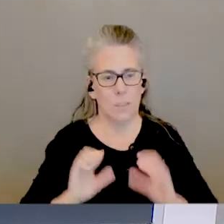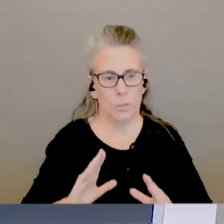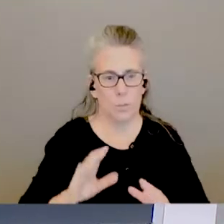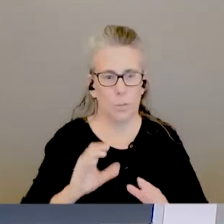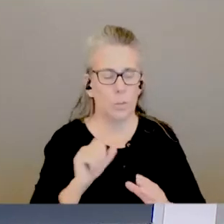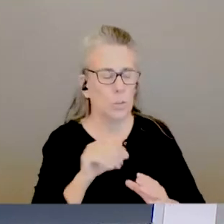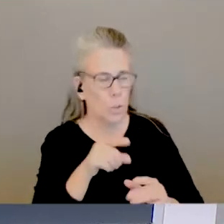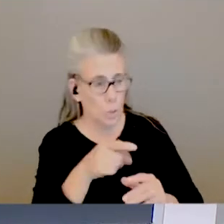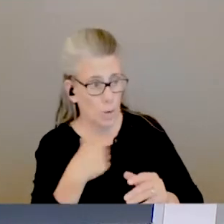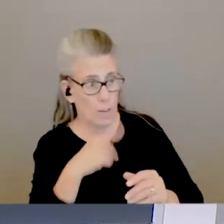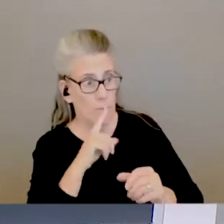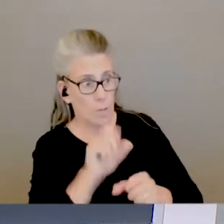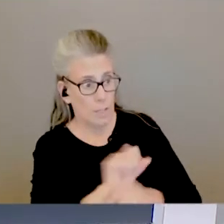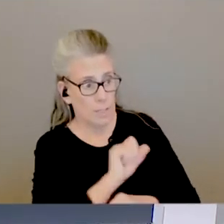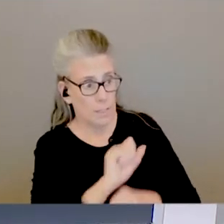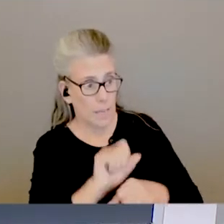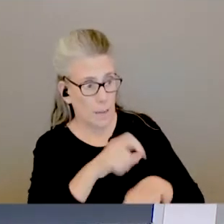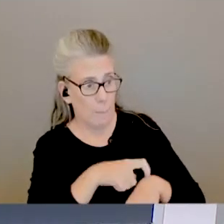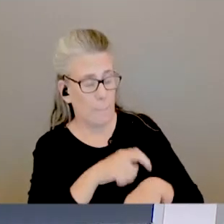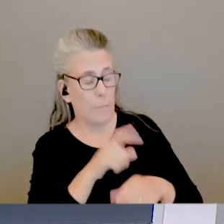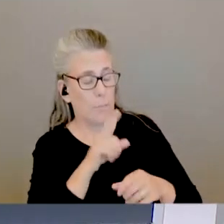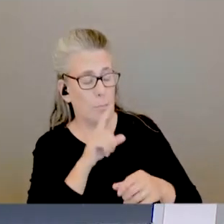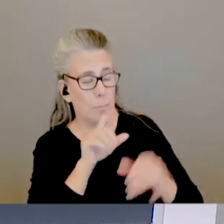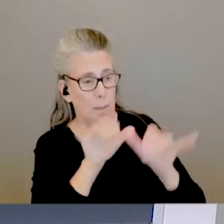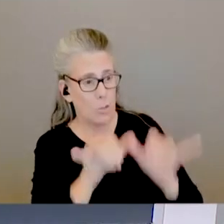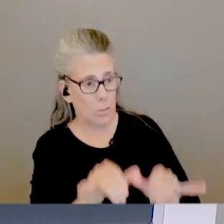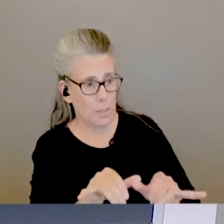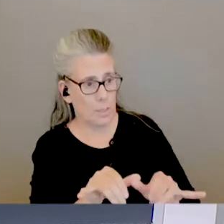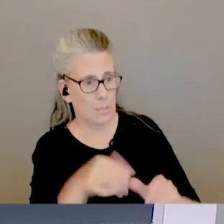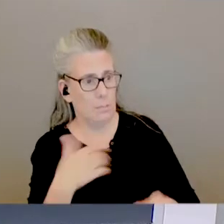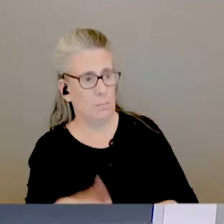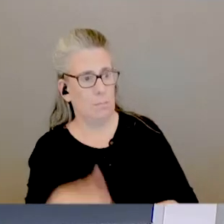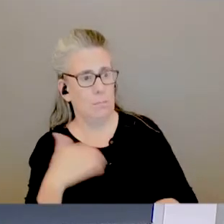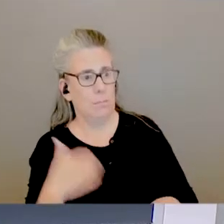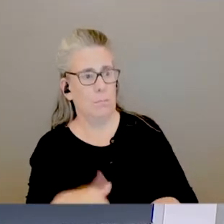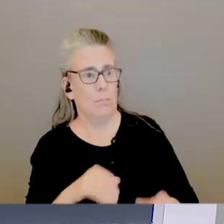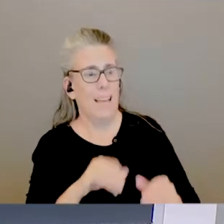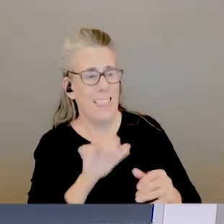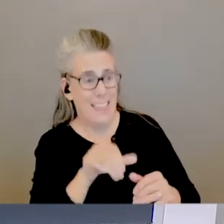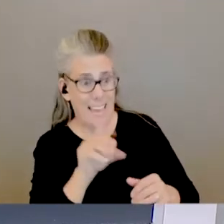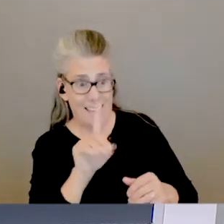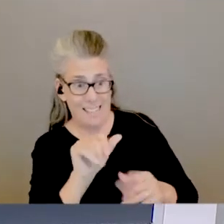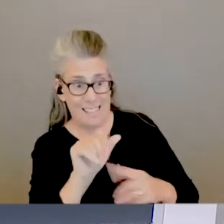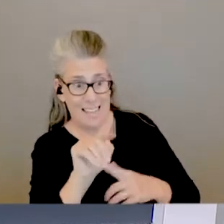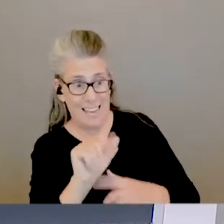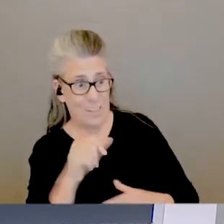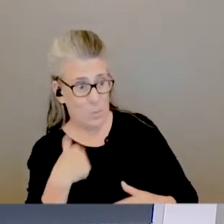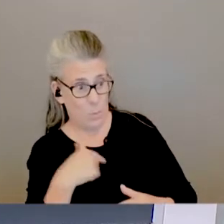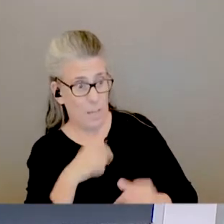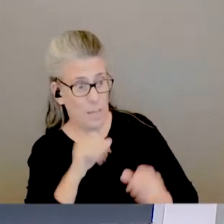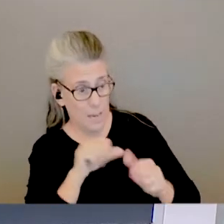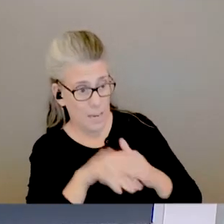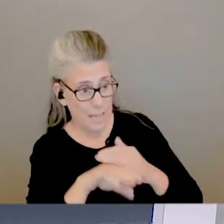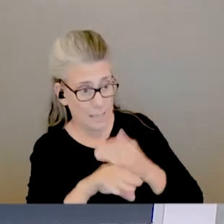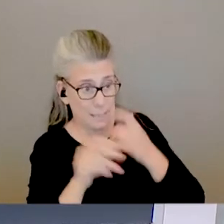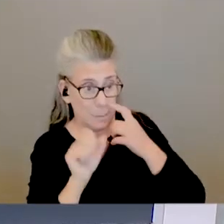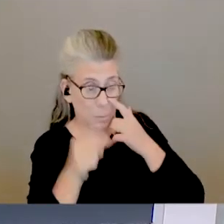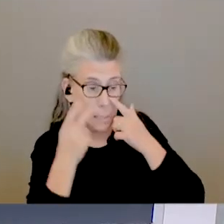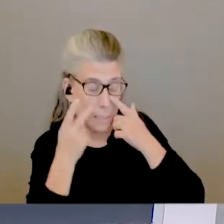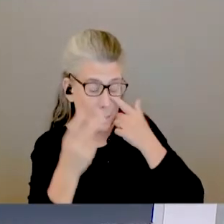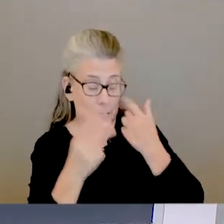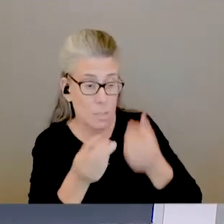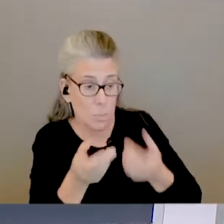and the engagement and all these different things. And is that data that we have access to? Do we share that with the people running the ad campaign? How does that work?